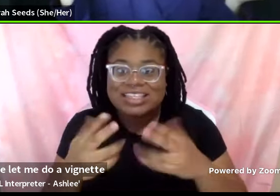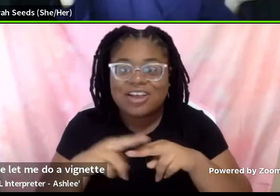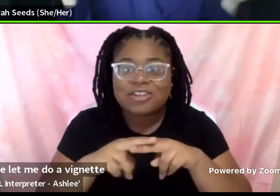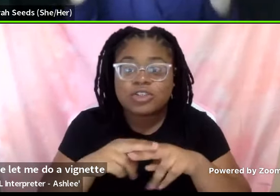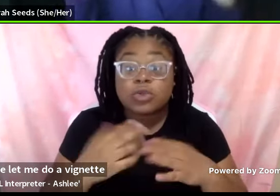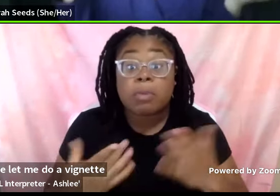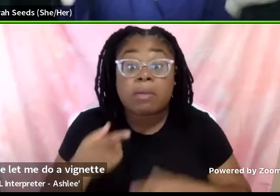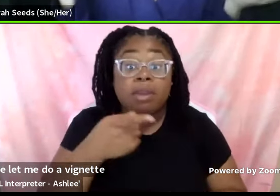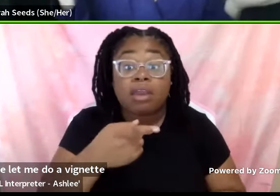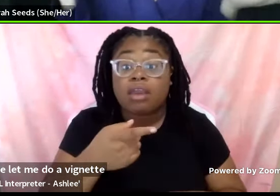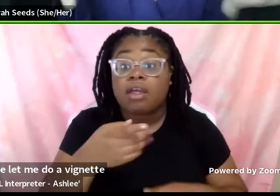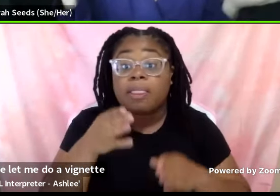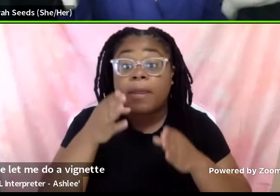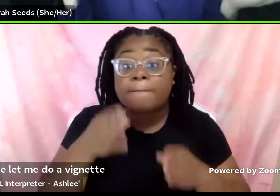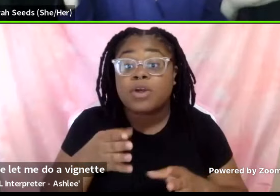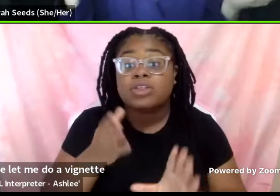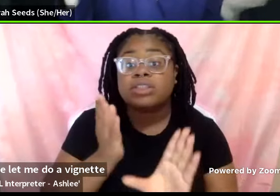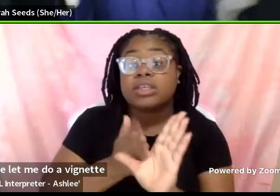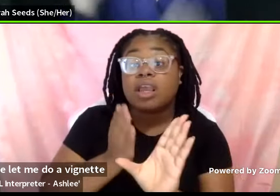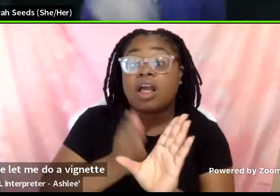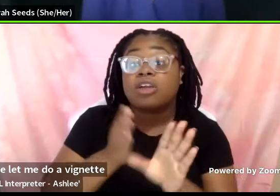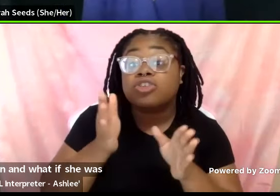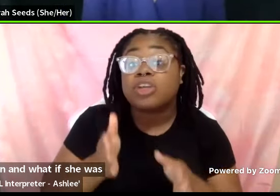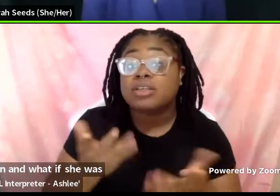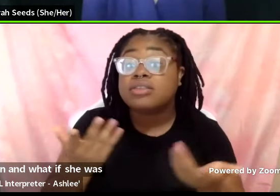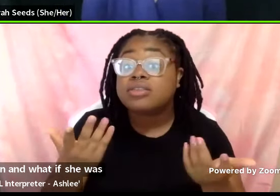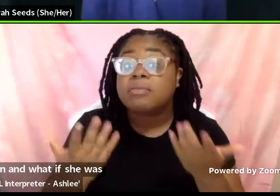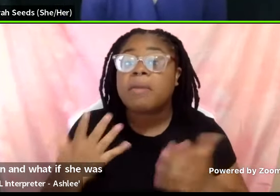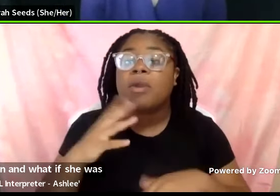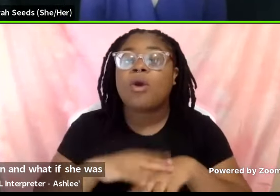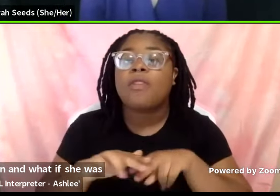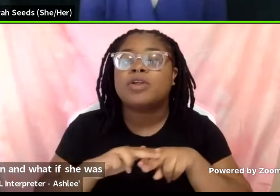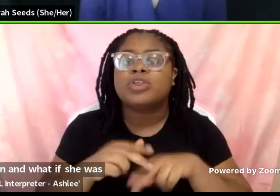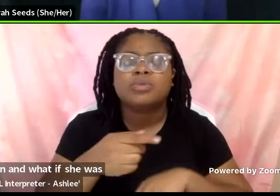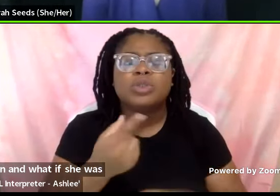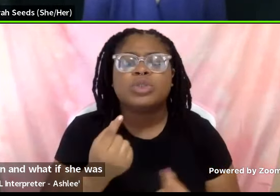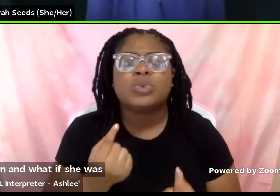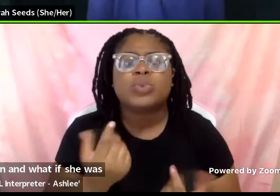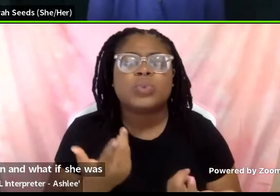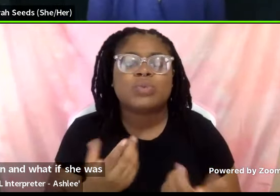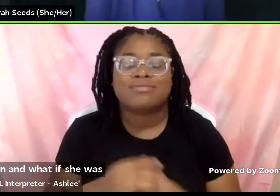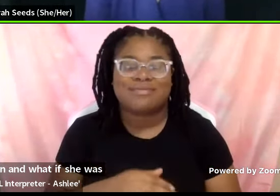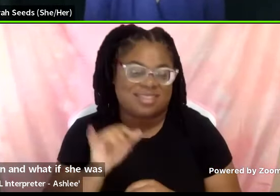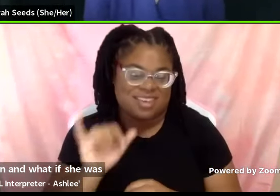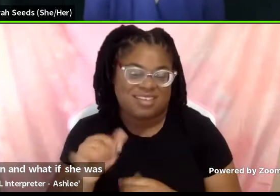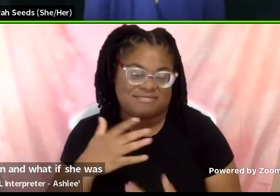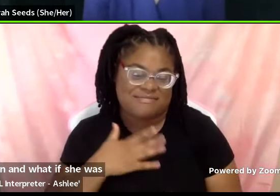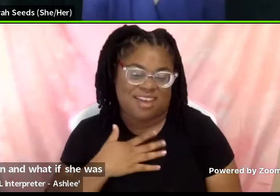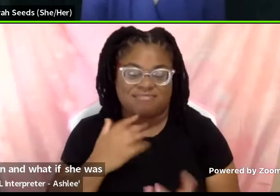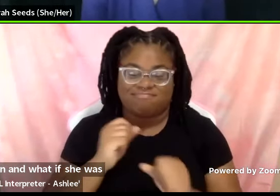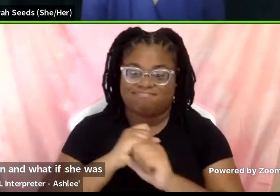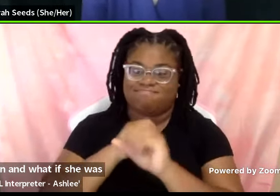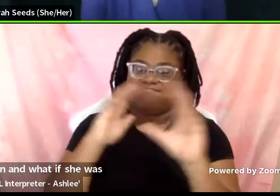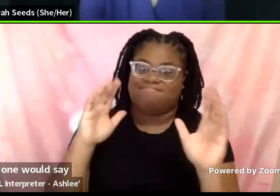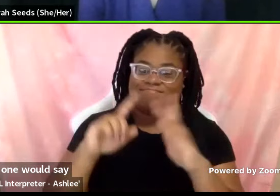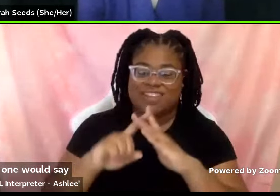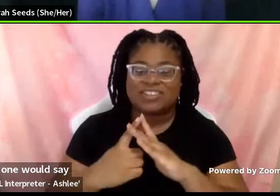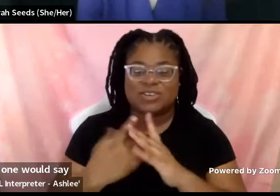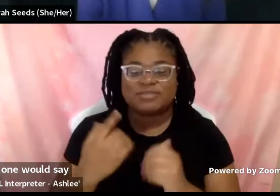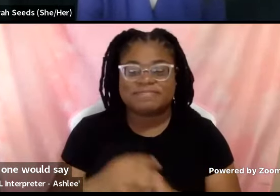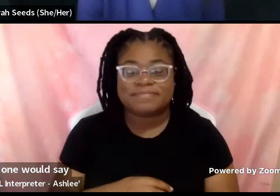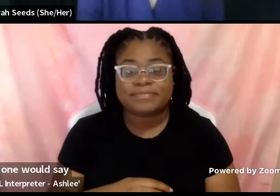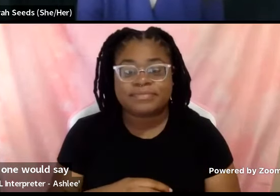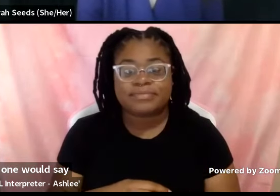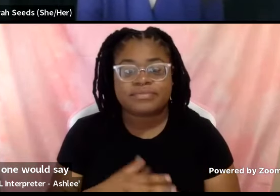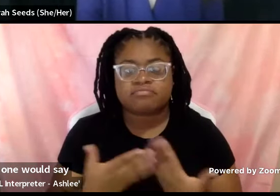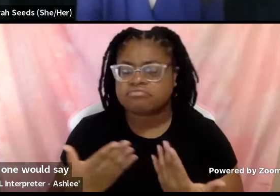doctor, a psychologist, one would say, and what would she do? So that's kind of where that all started. So how